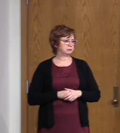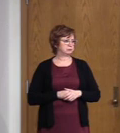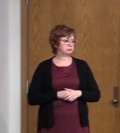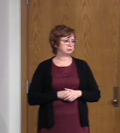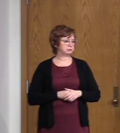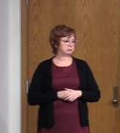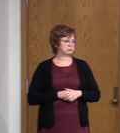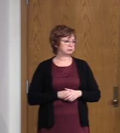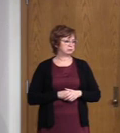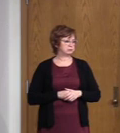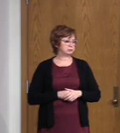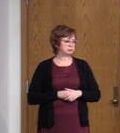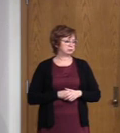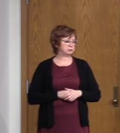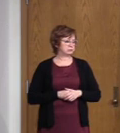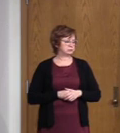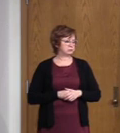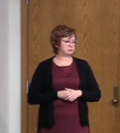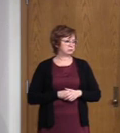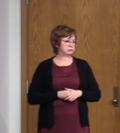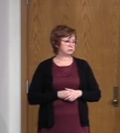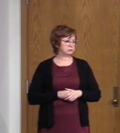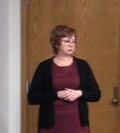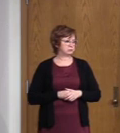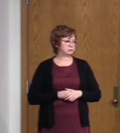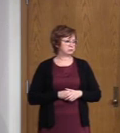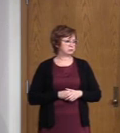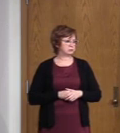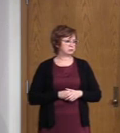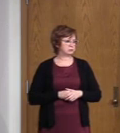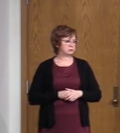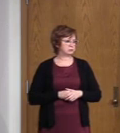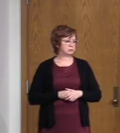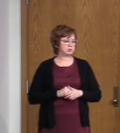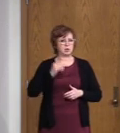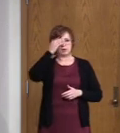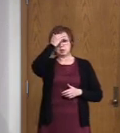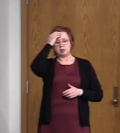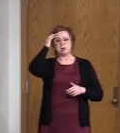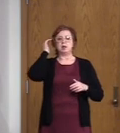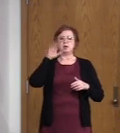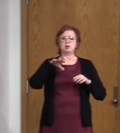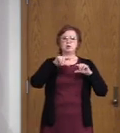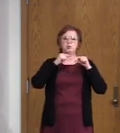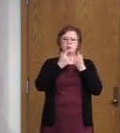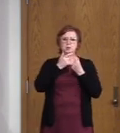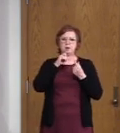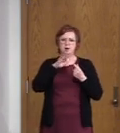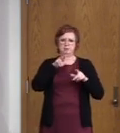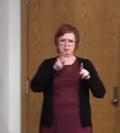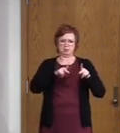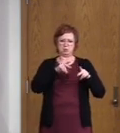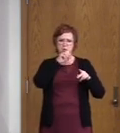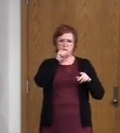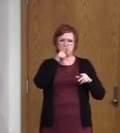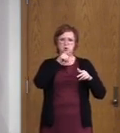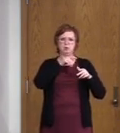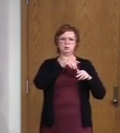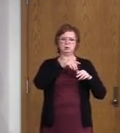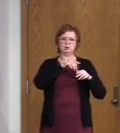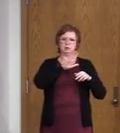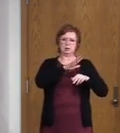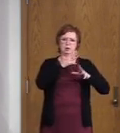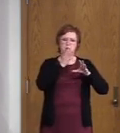more priority in this sequence on to essential workers that are in frontline positions outside of the health system, so those